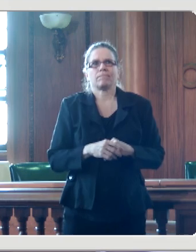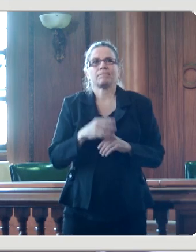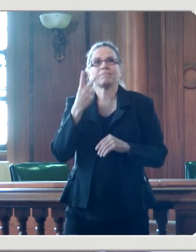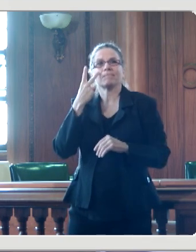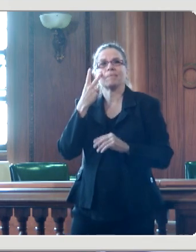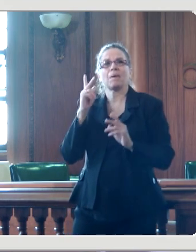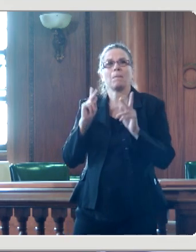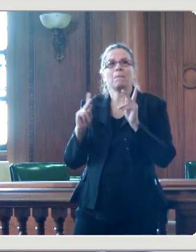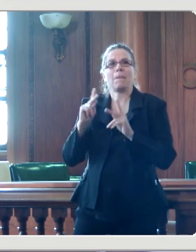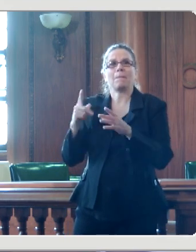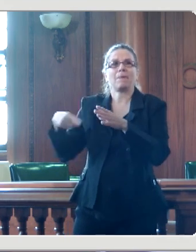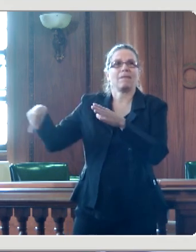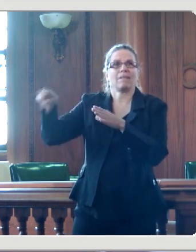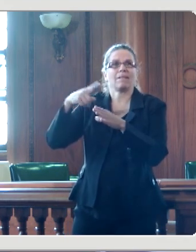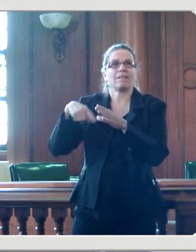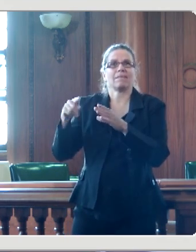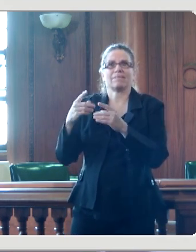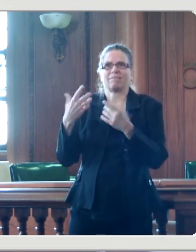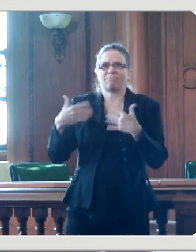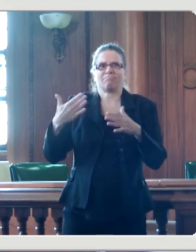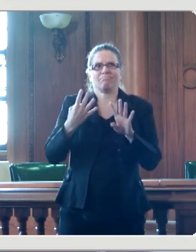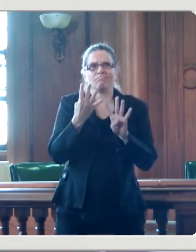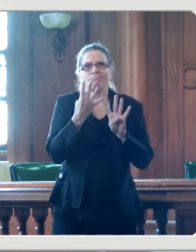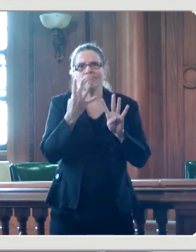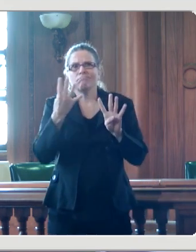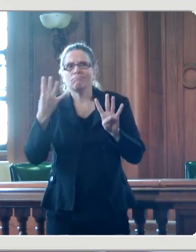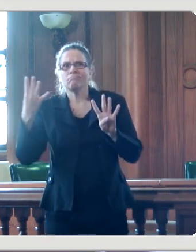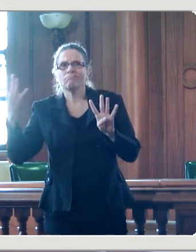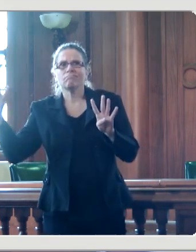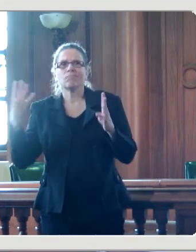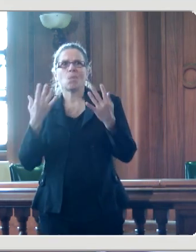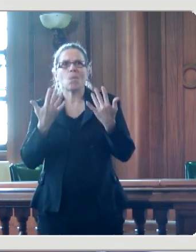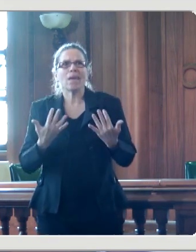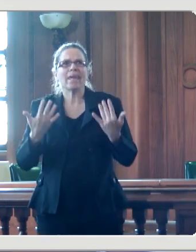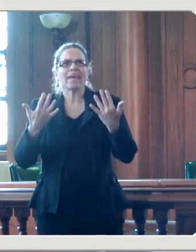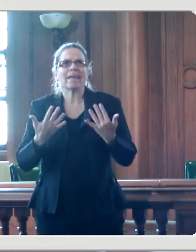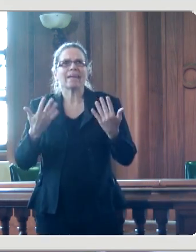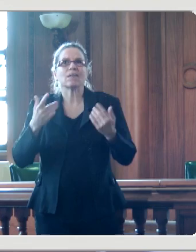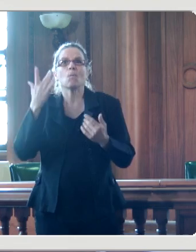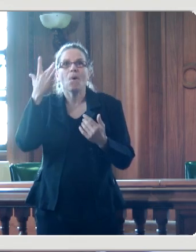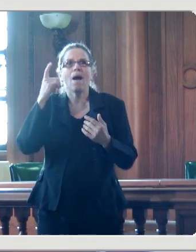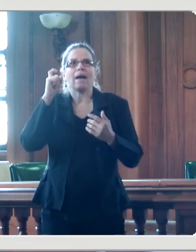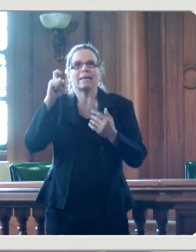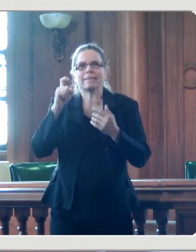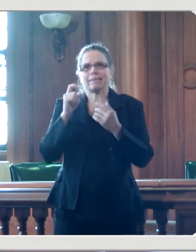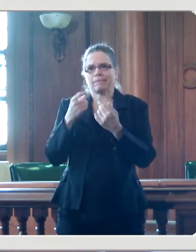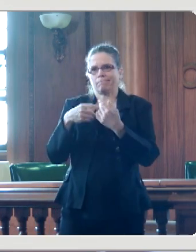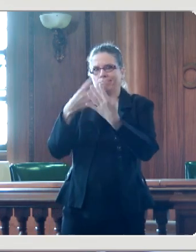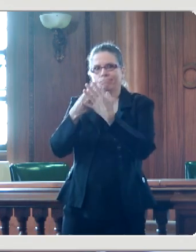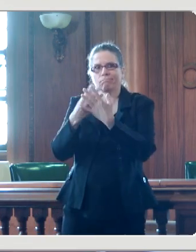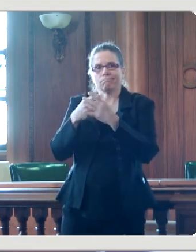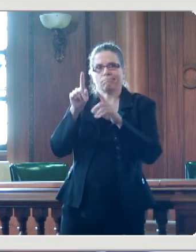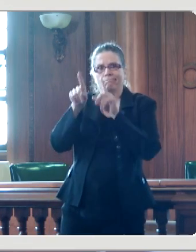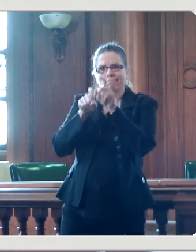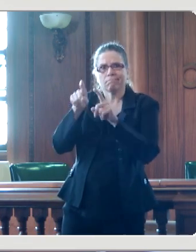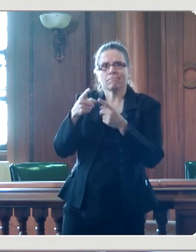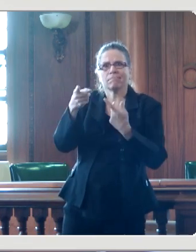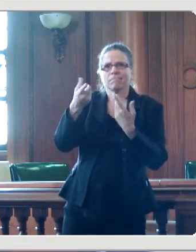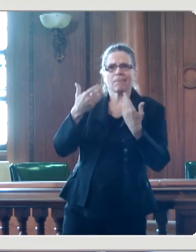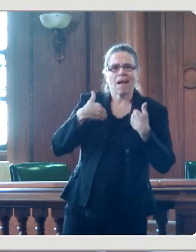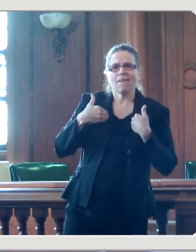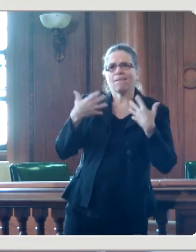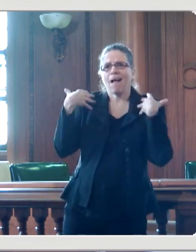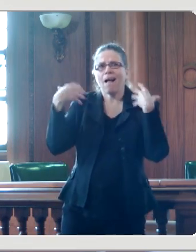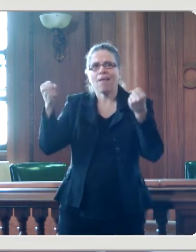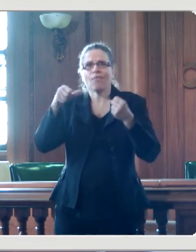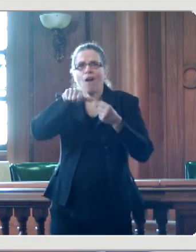6-8 hour waits, and you got to have the checks and balances on it of who should get it, you know, what are the prerequisites on it.